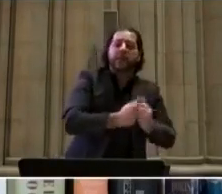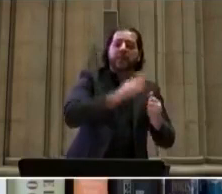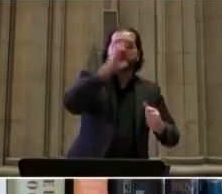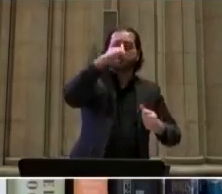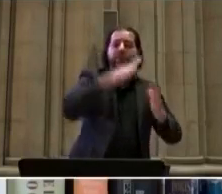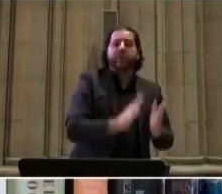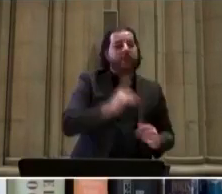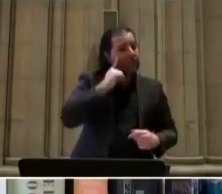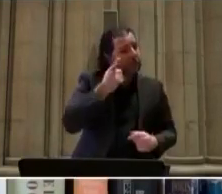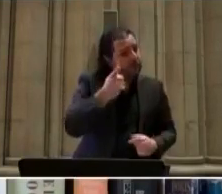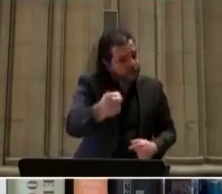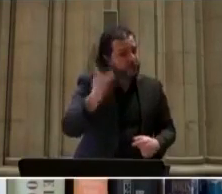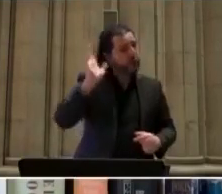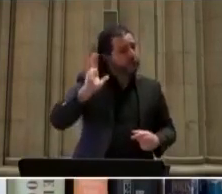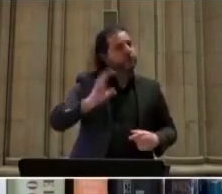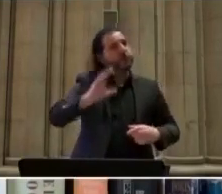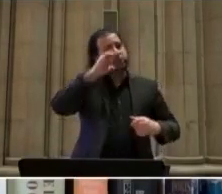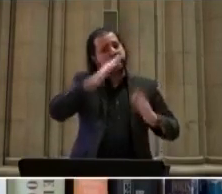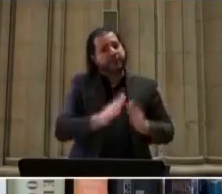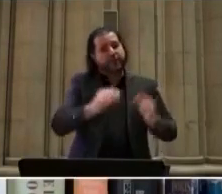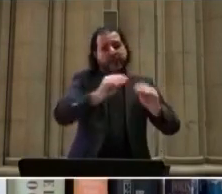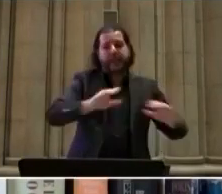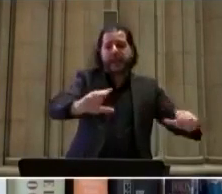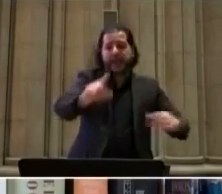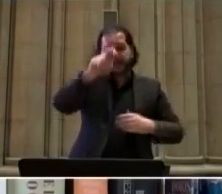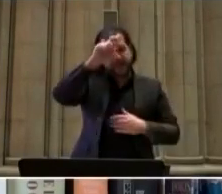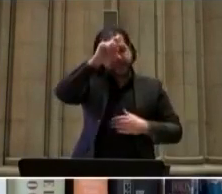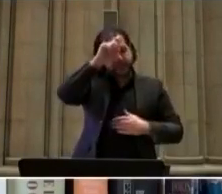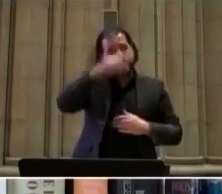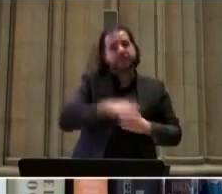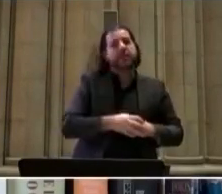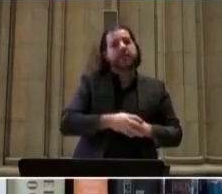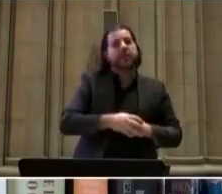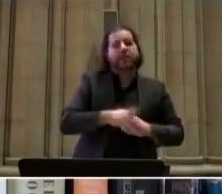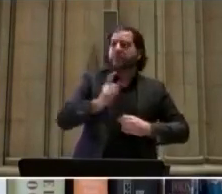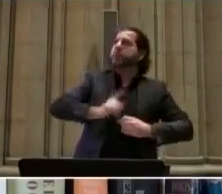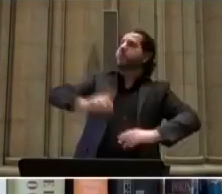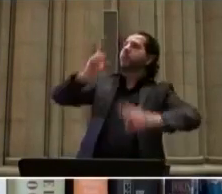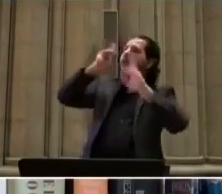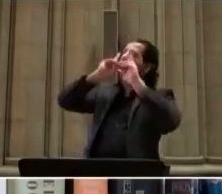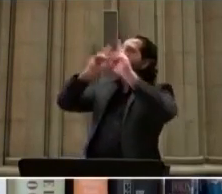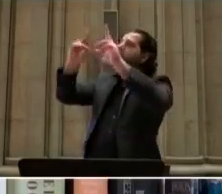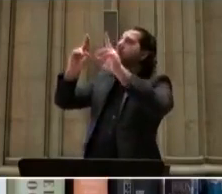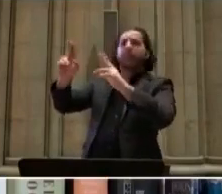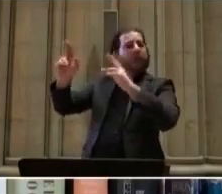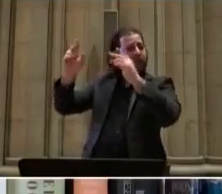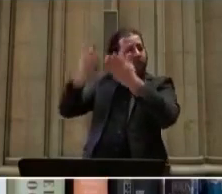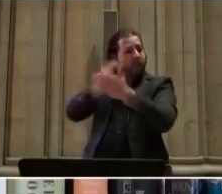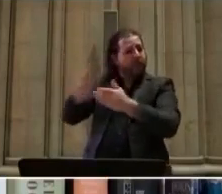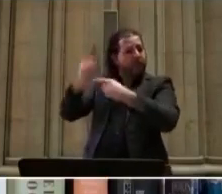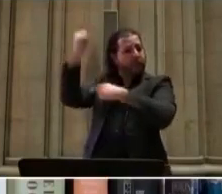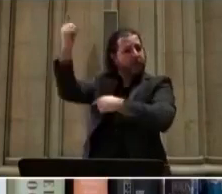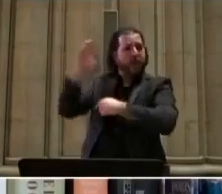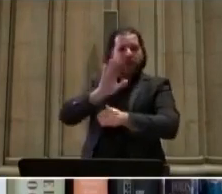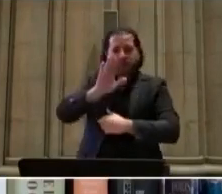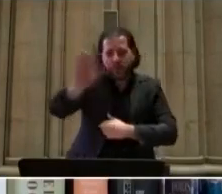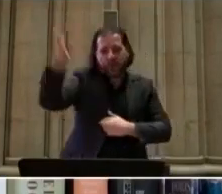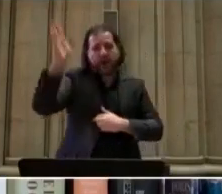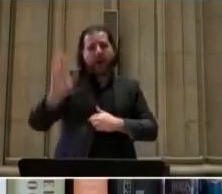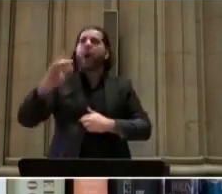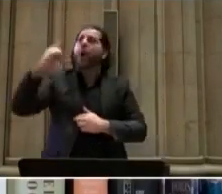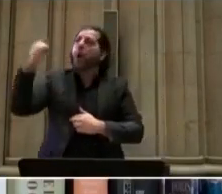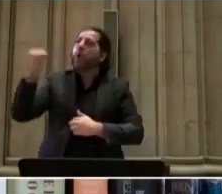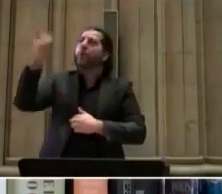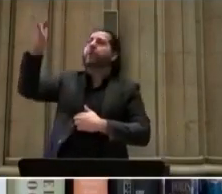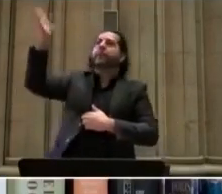you were strangers in the land of Egypt. You must revere and honor the Holy One, your God. Only God shall